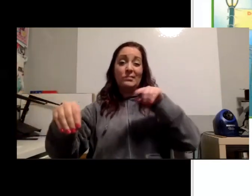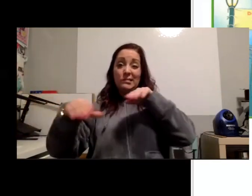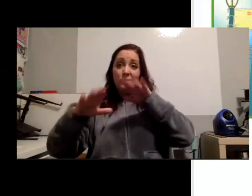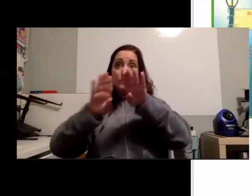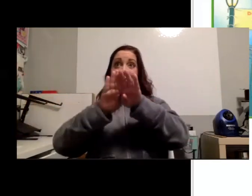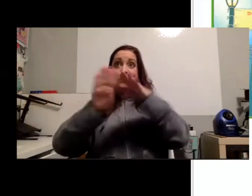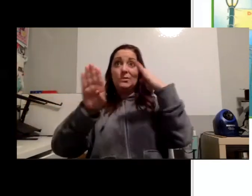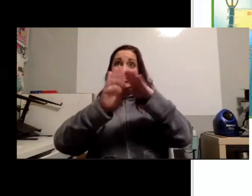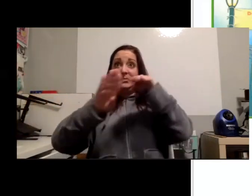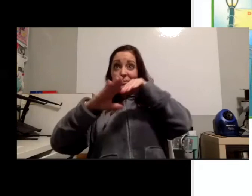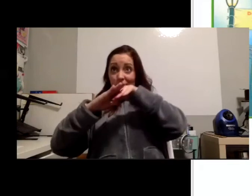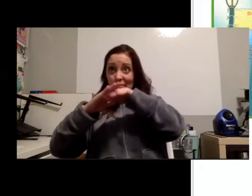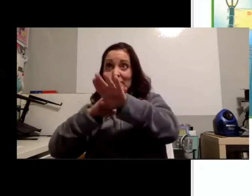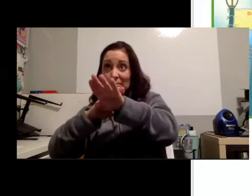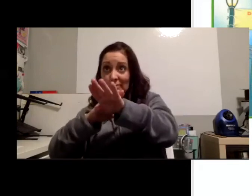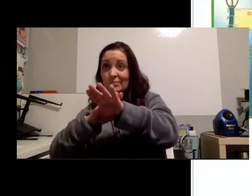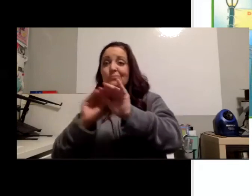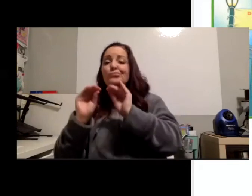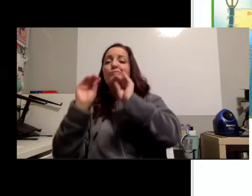street signs,